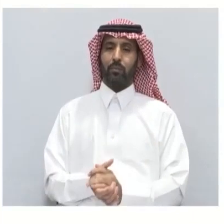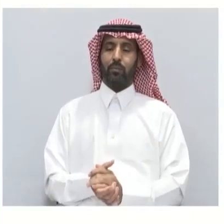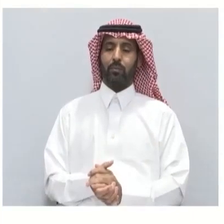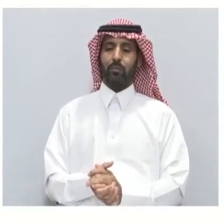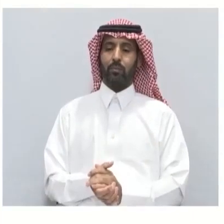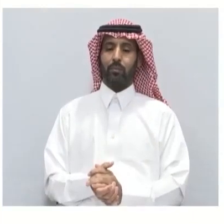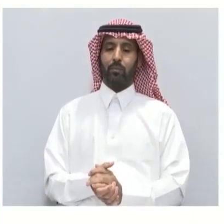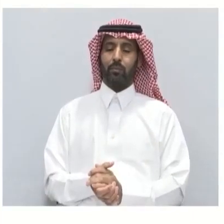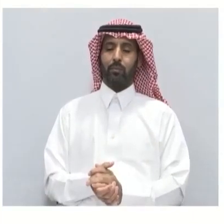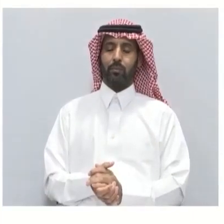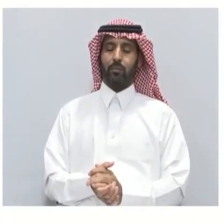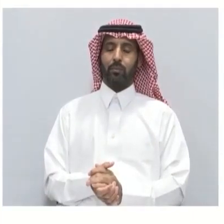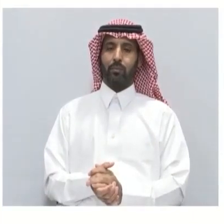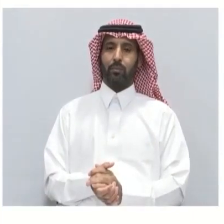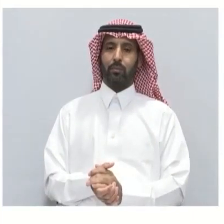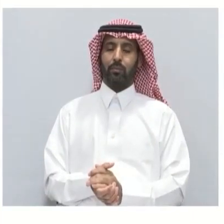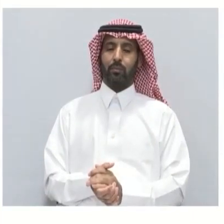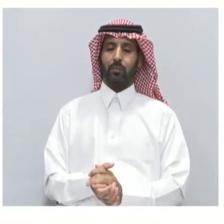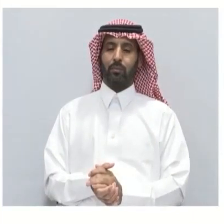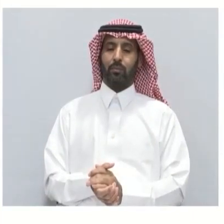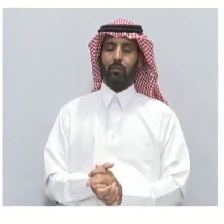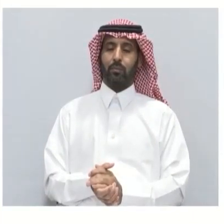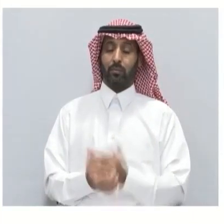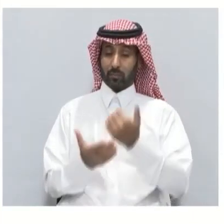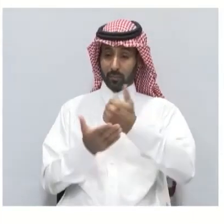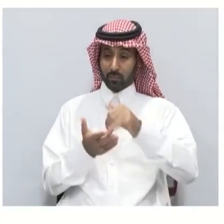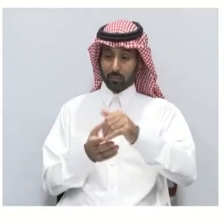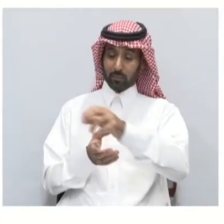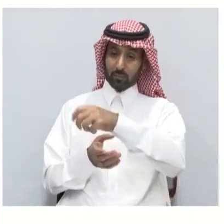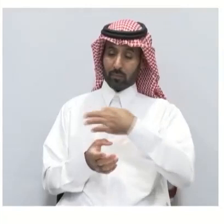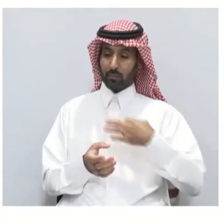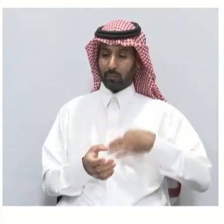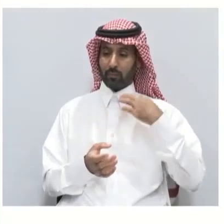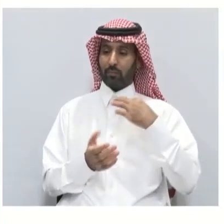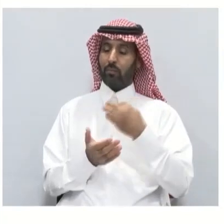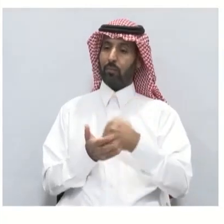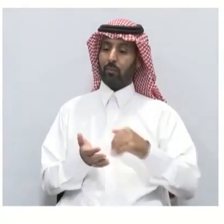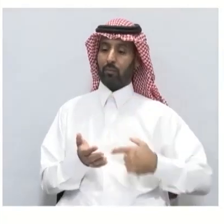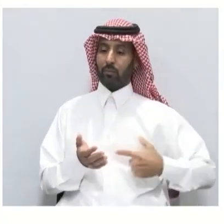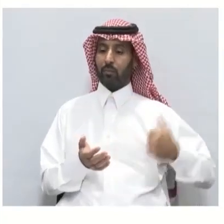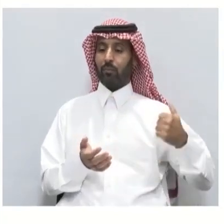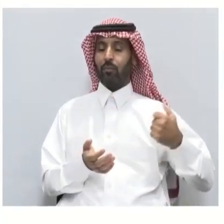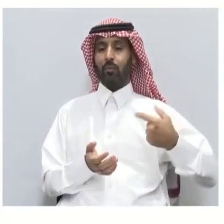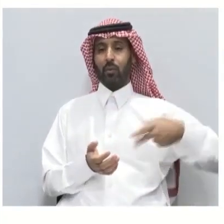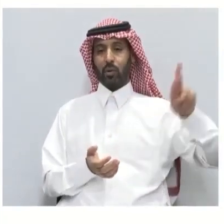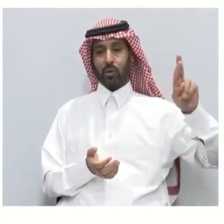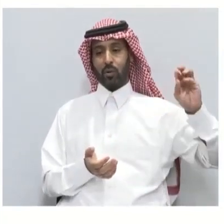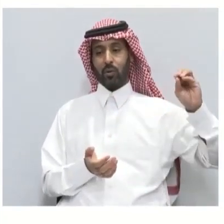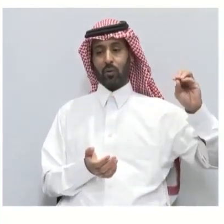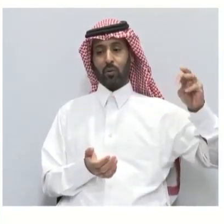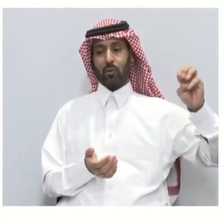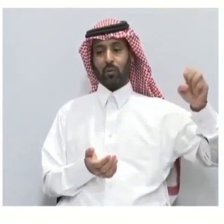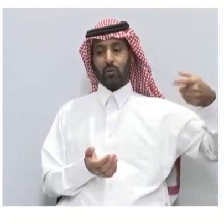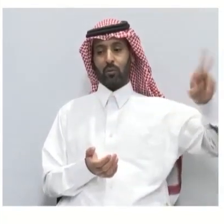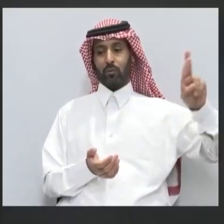So this is a story in Argentina about a boy named Ramirez, Alfredo Ramirez. He stole a